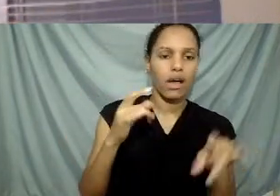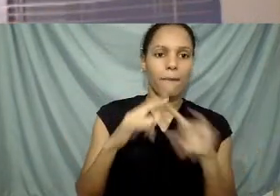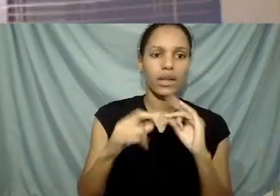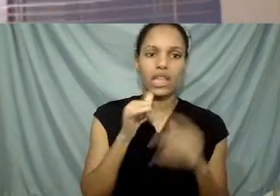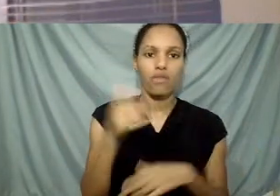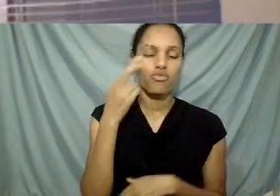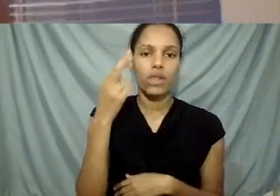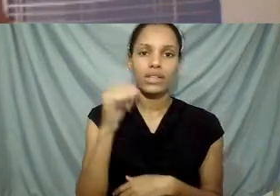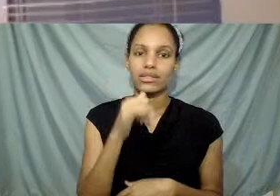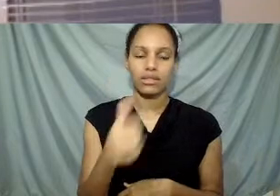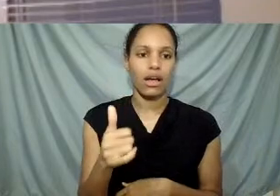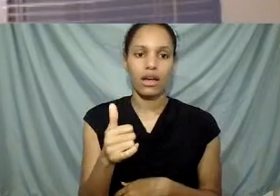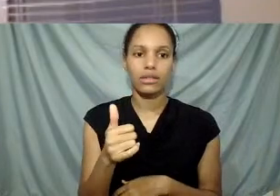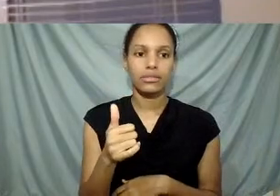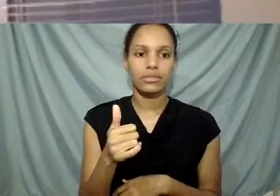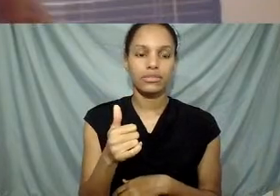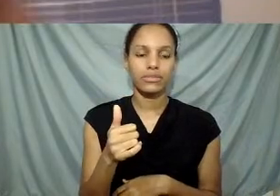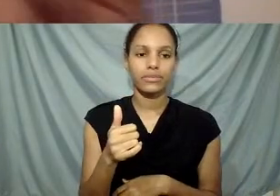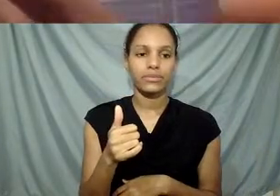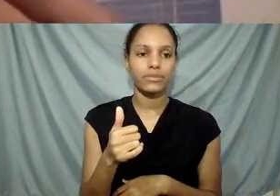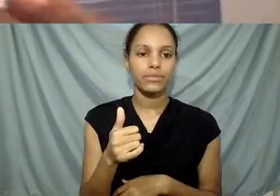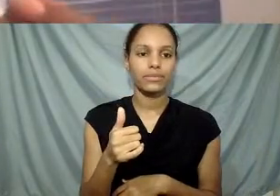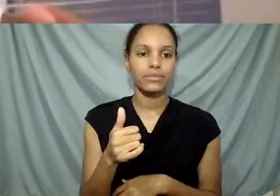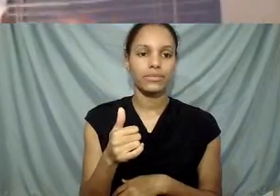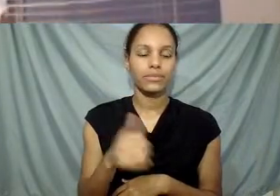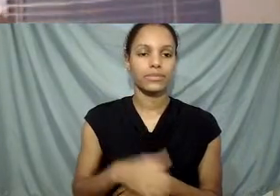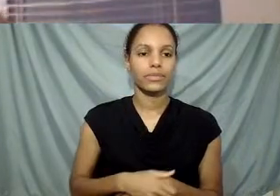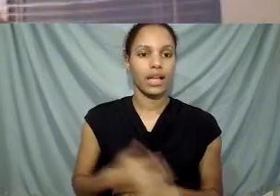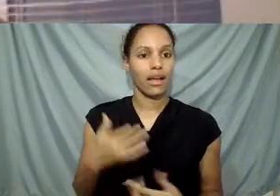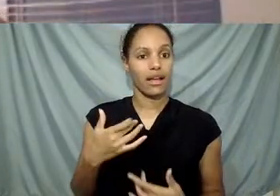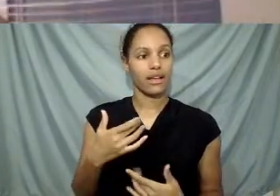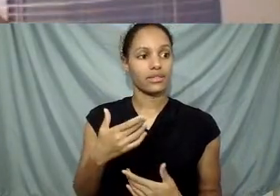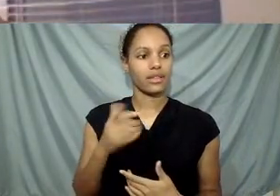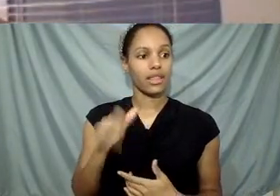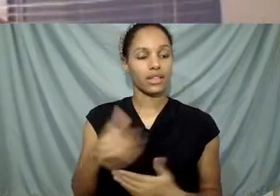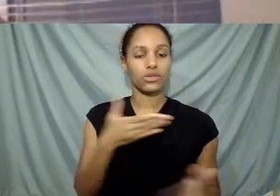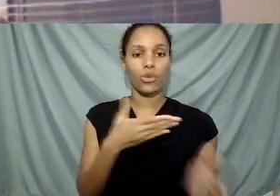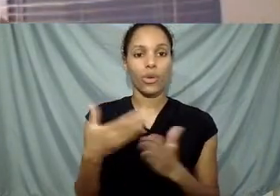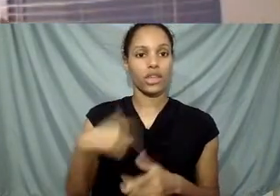not. And the way that we tend to realize it